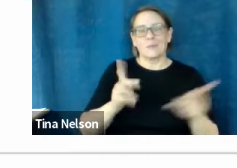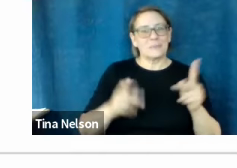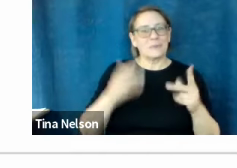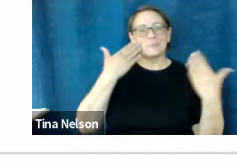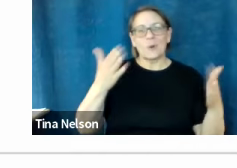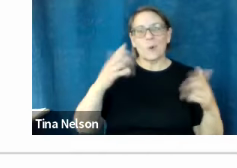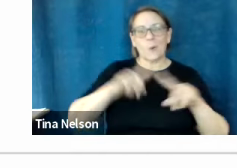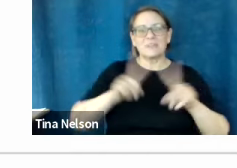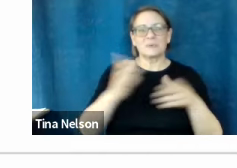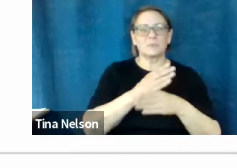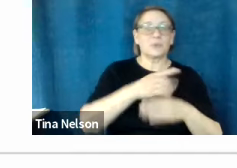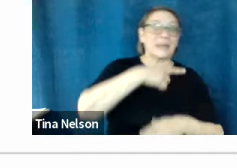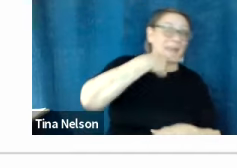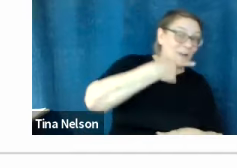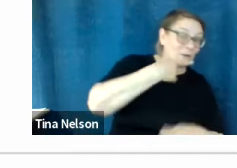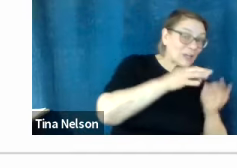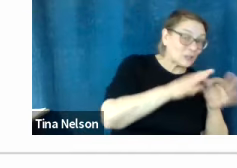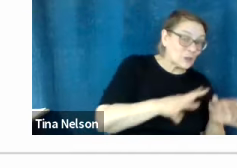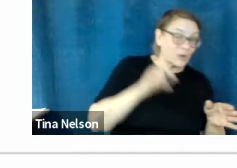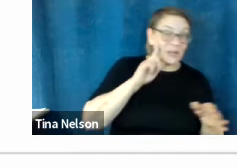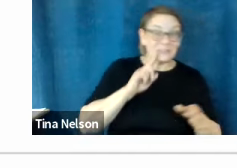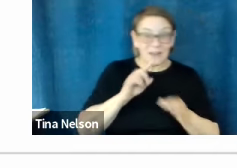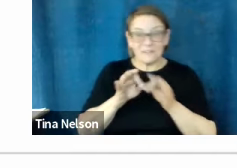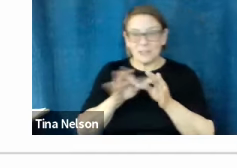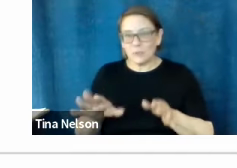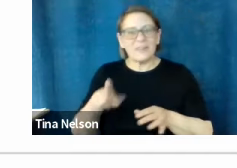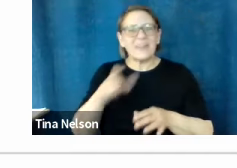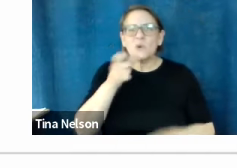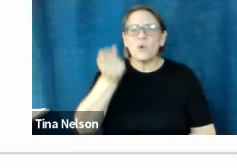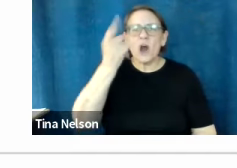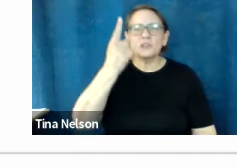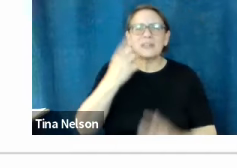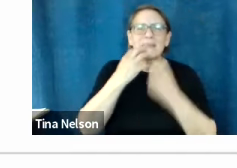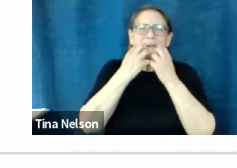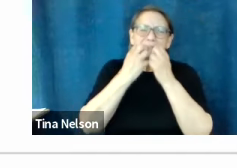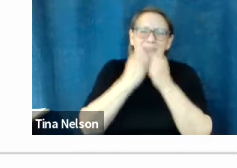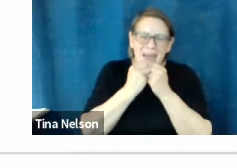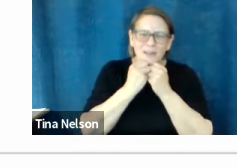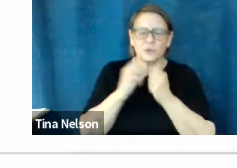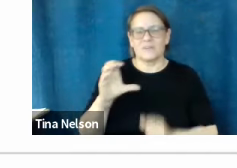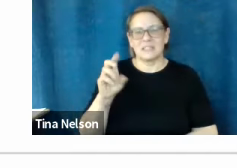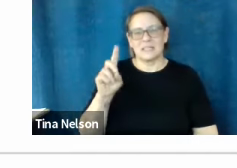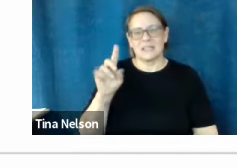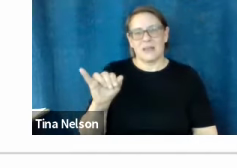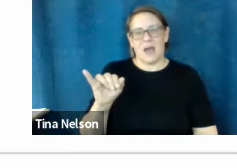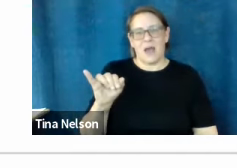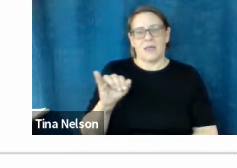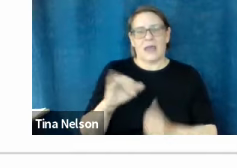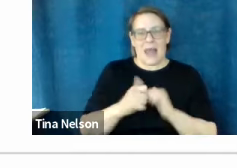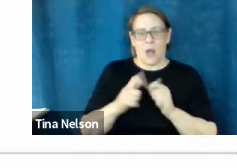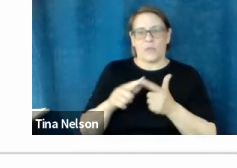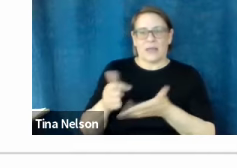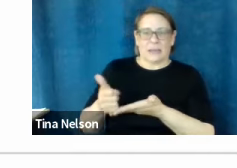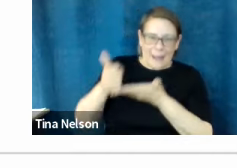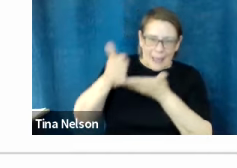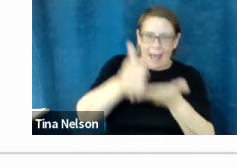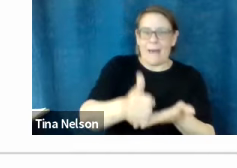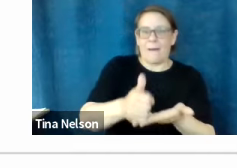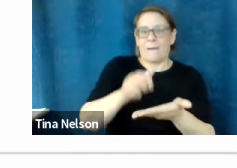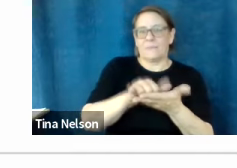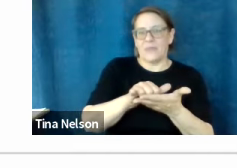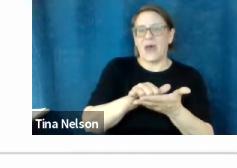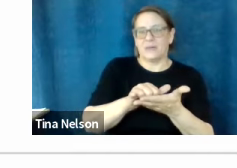deaf interpreter and understand the value of a CDI and what a CDI can bring to that particular healthcare, um,